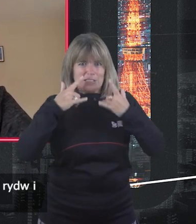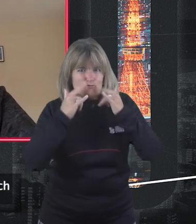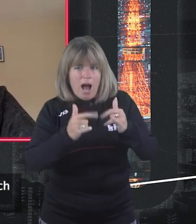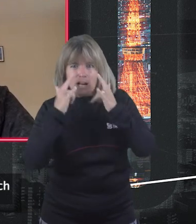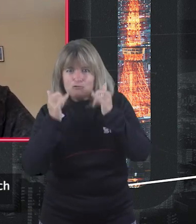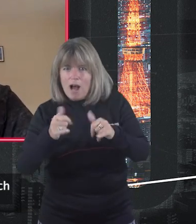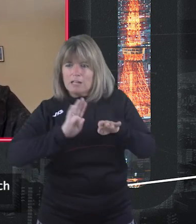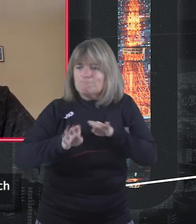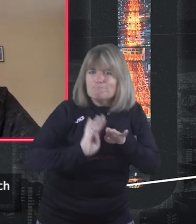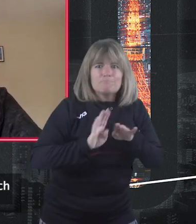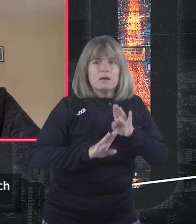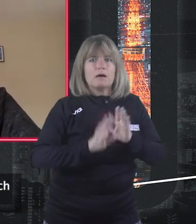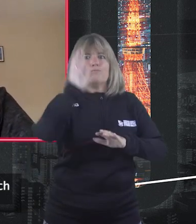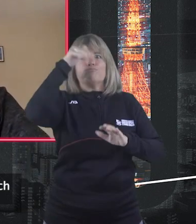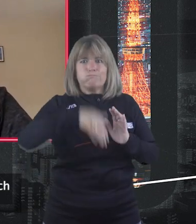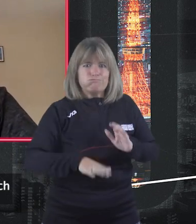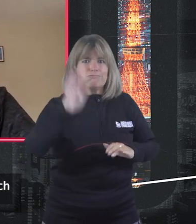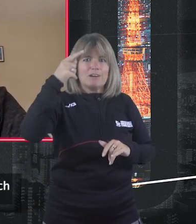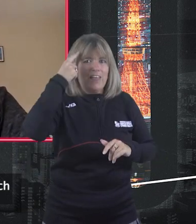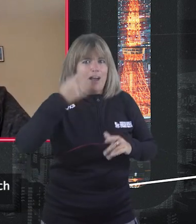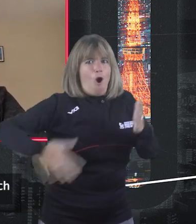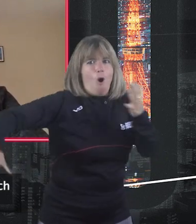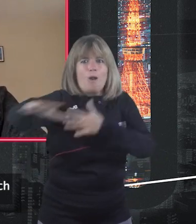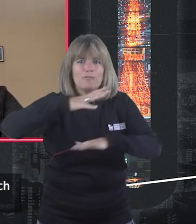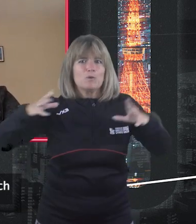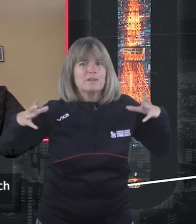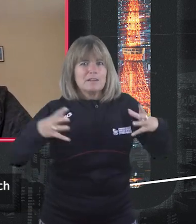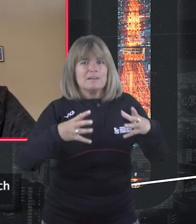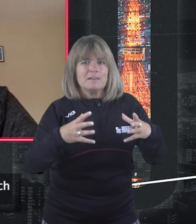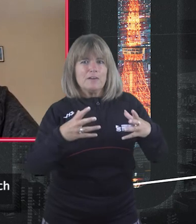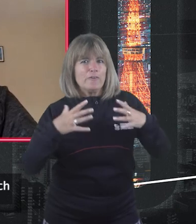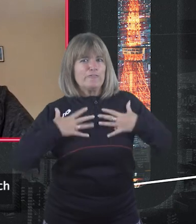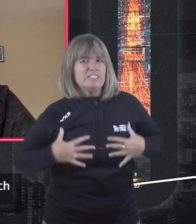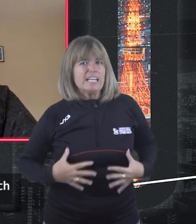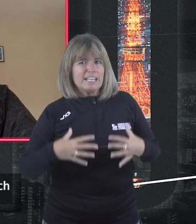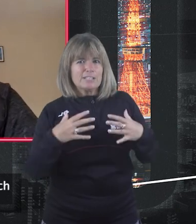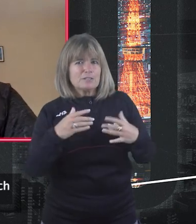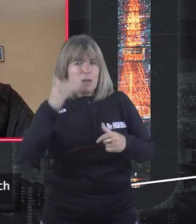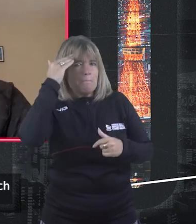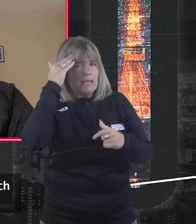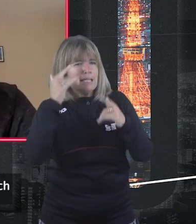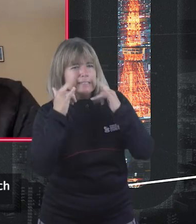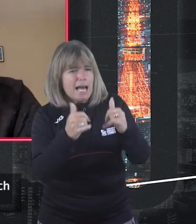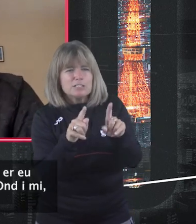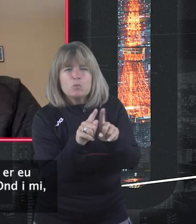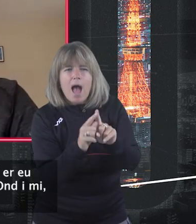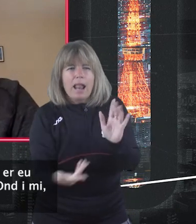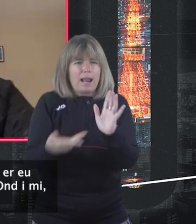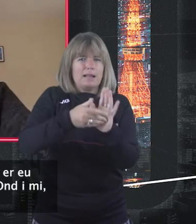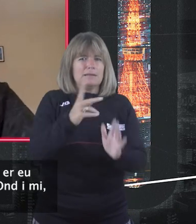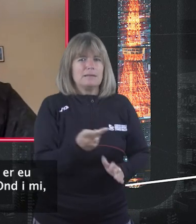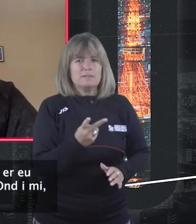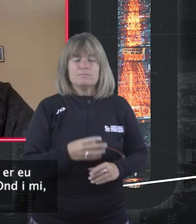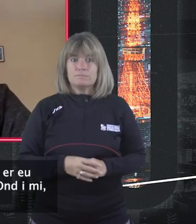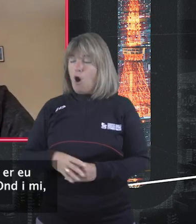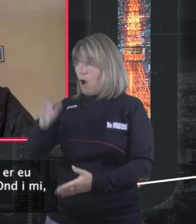tribulations. And I think all of you guys, you haven't just been physically tested, have you? You've been mentally tested as well. For sure.